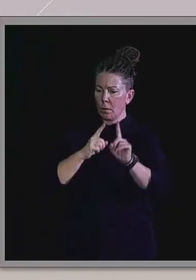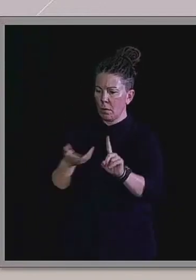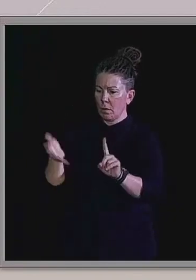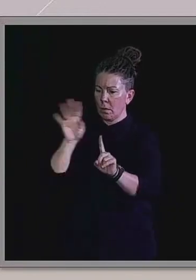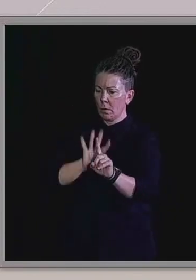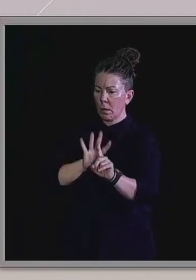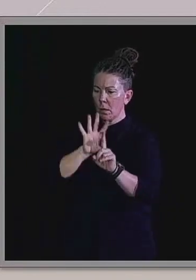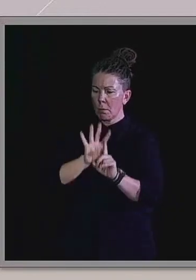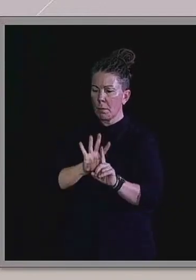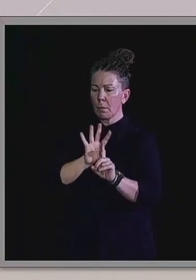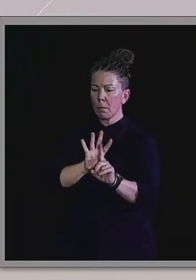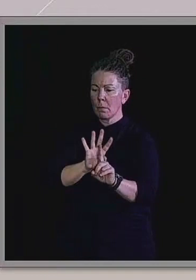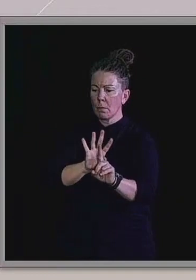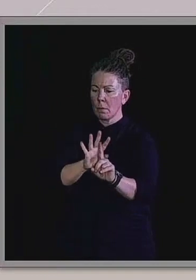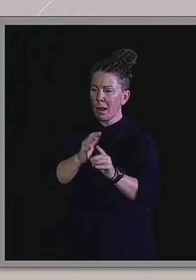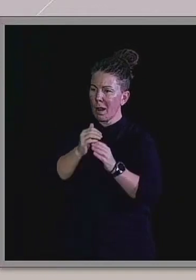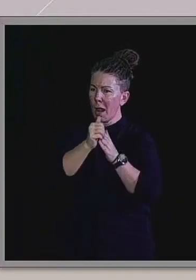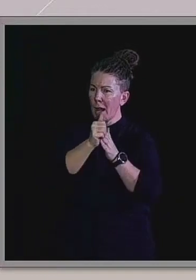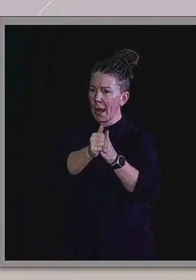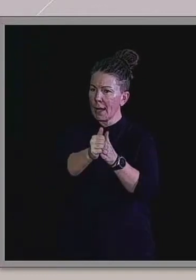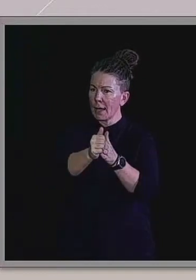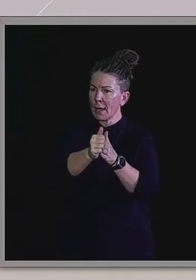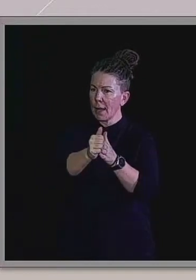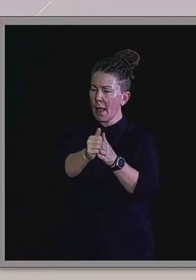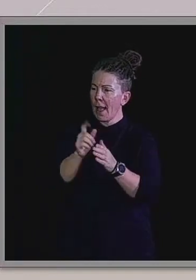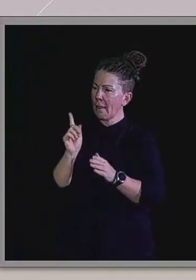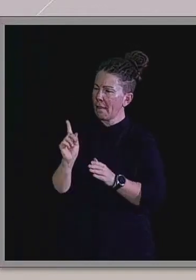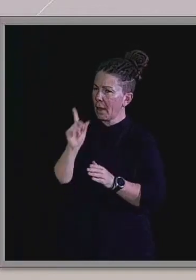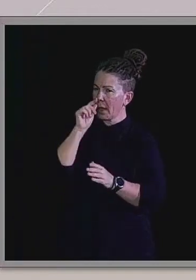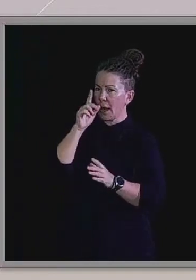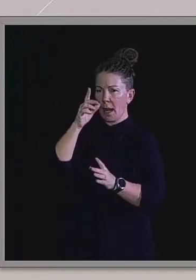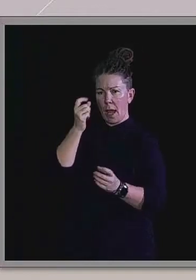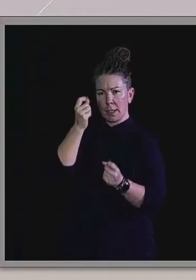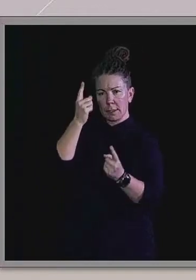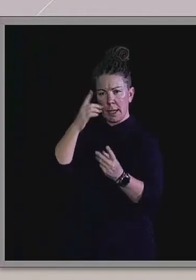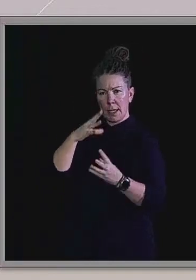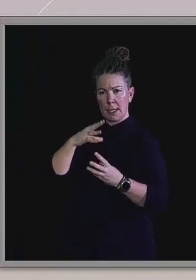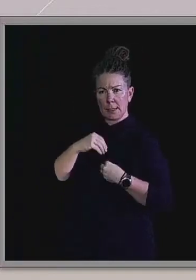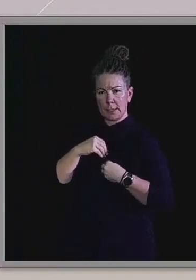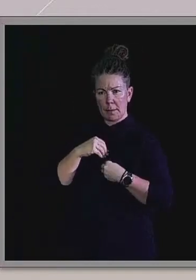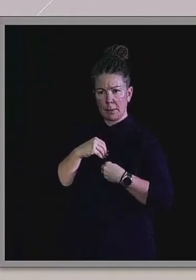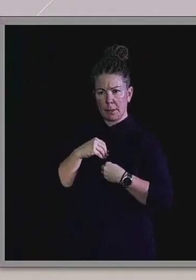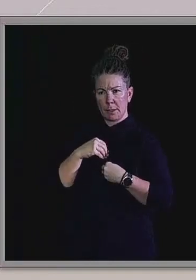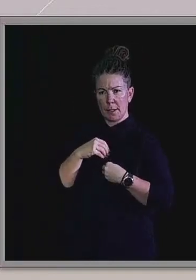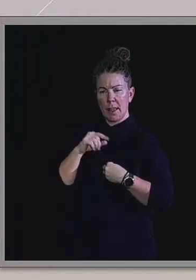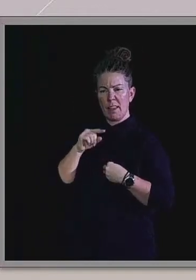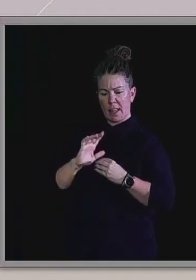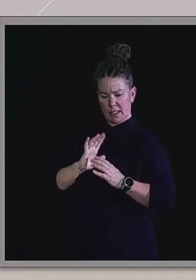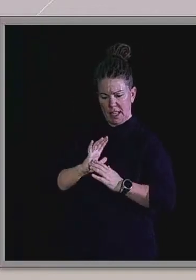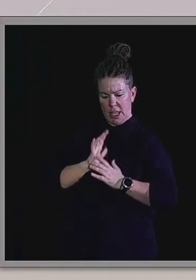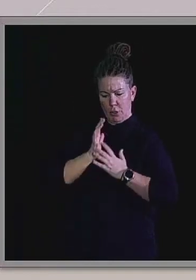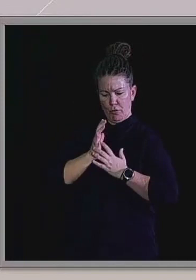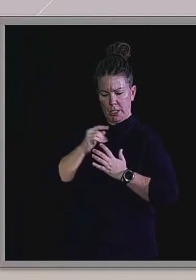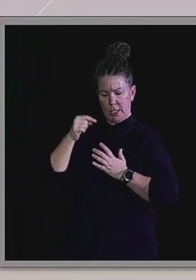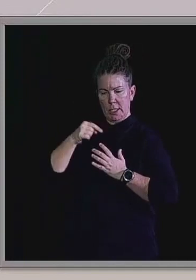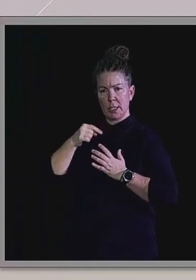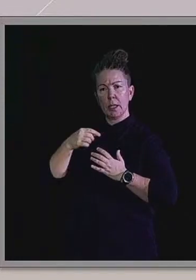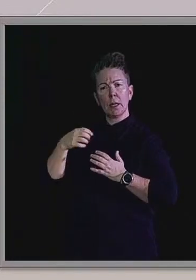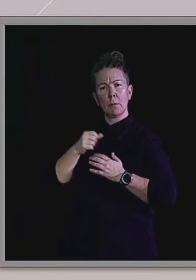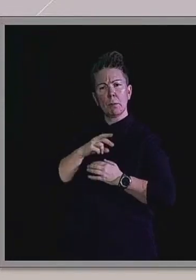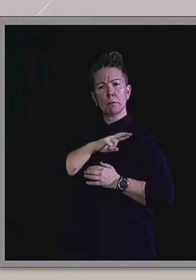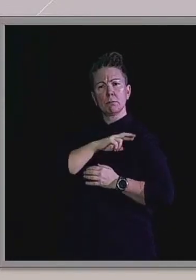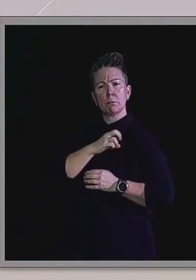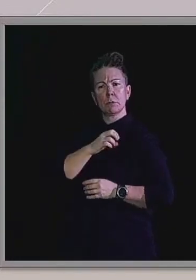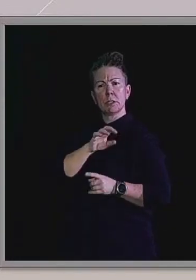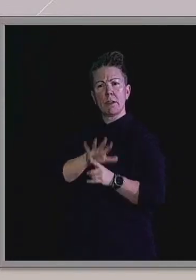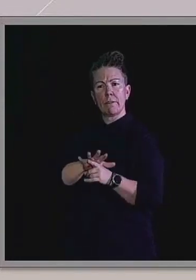they would first and foremost understand and accept, I think, that the Yindjibarndi interest is something that they have to also take on,